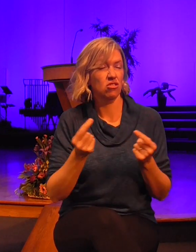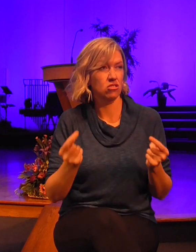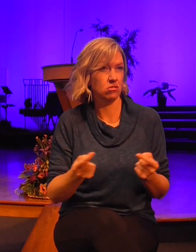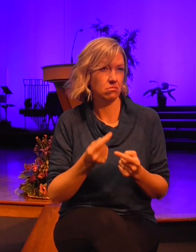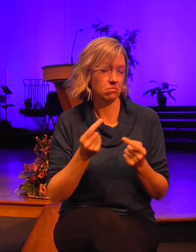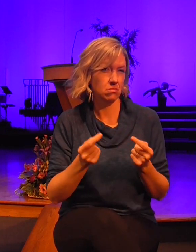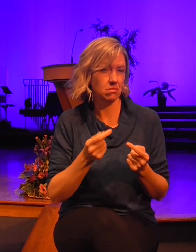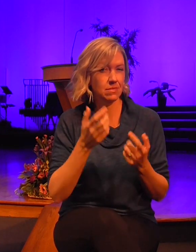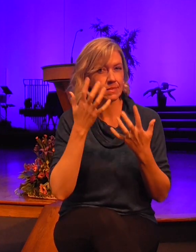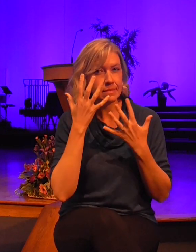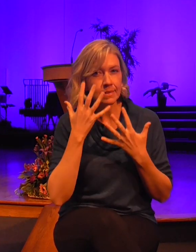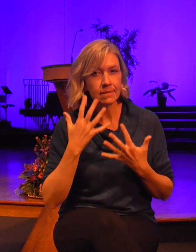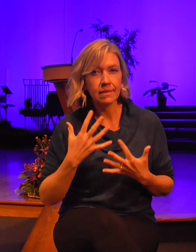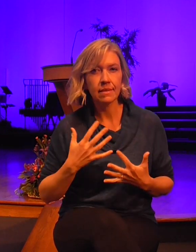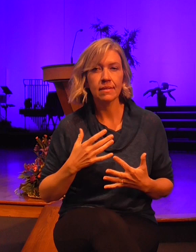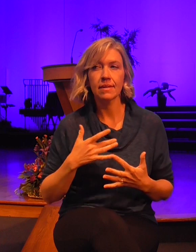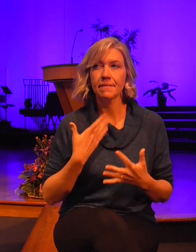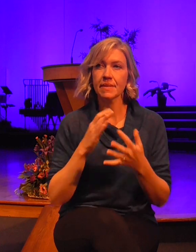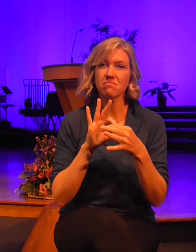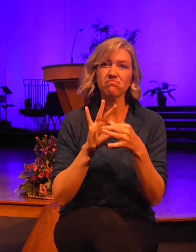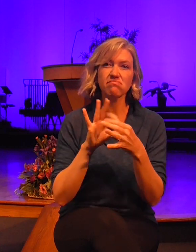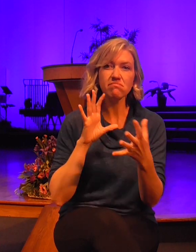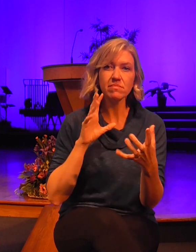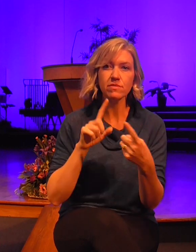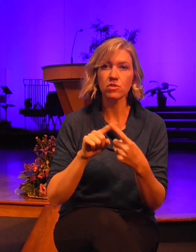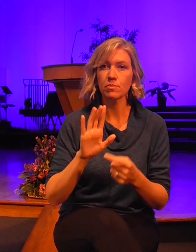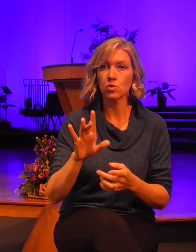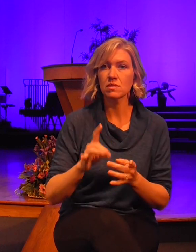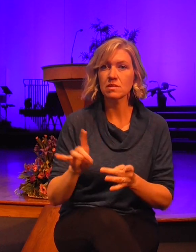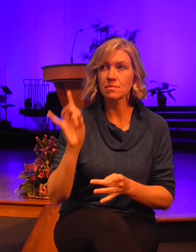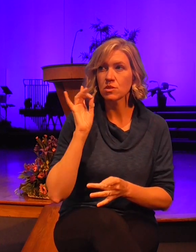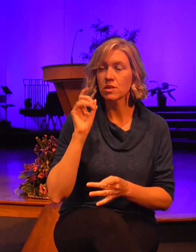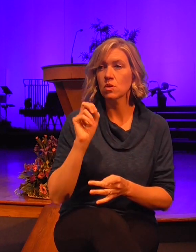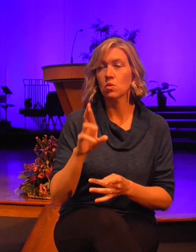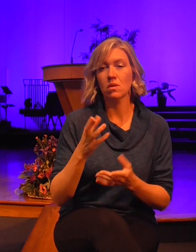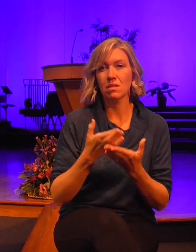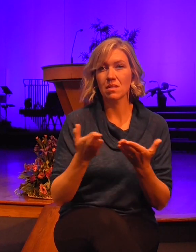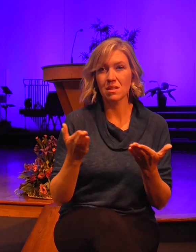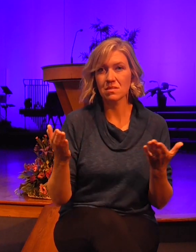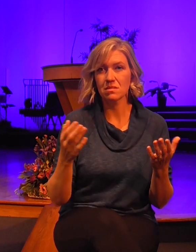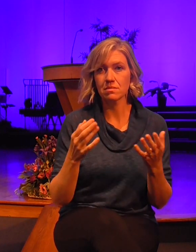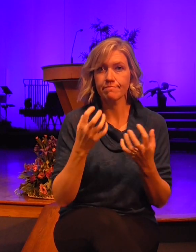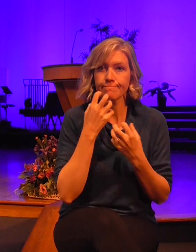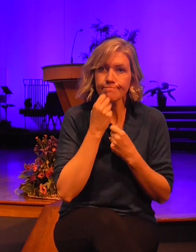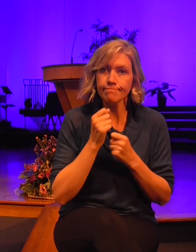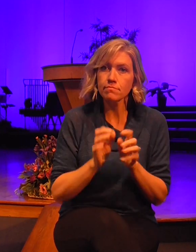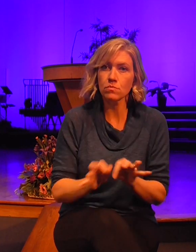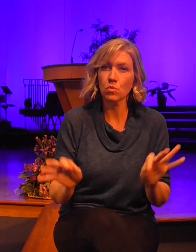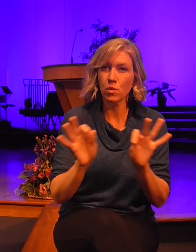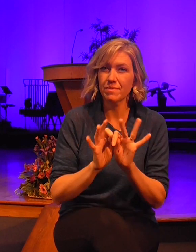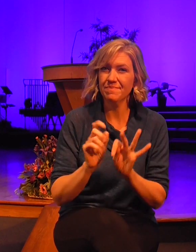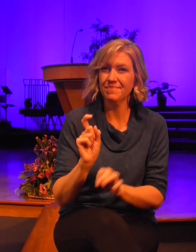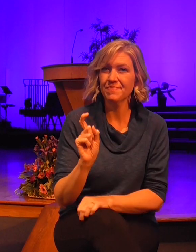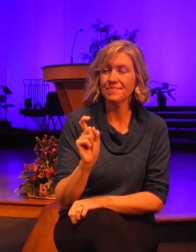of sadness or disconnection from your spirit or what matters most to you?